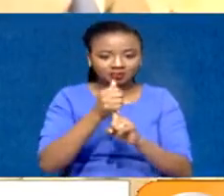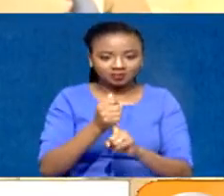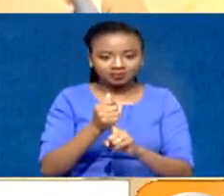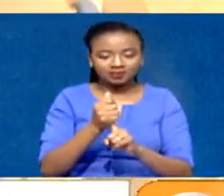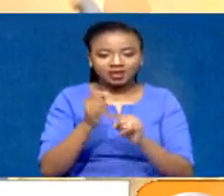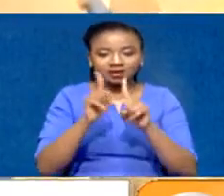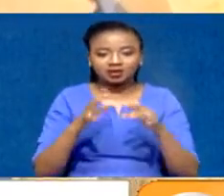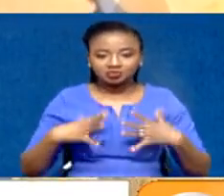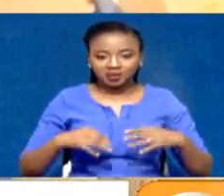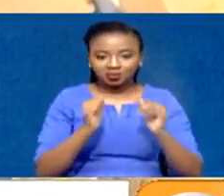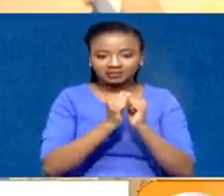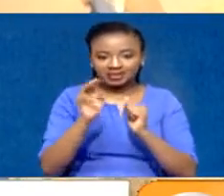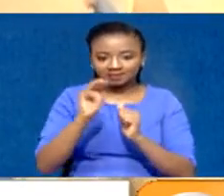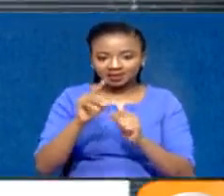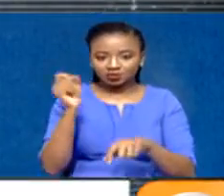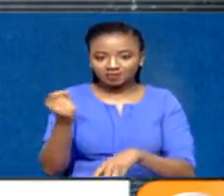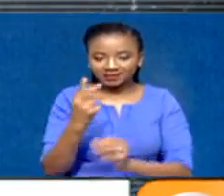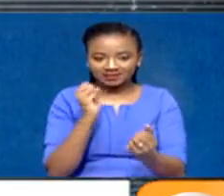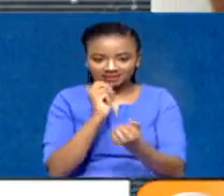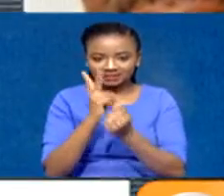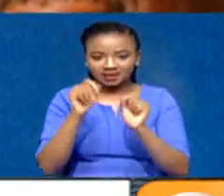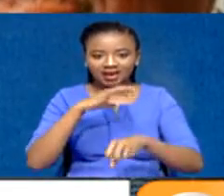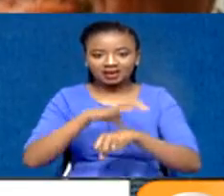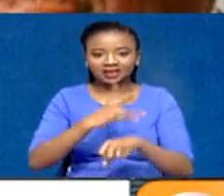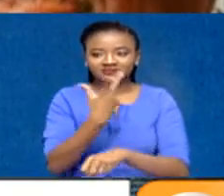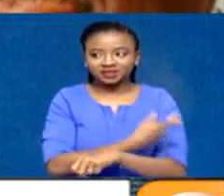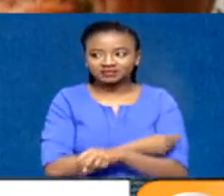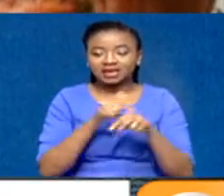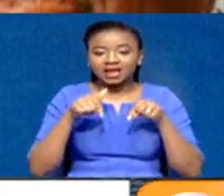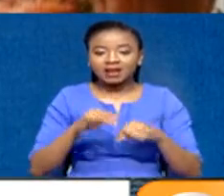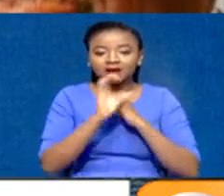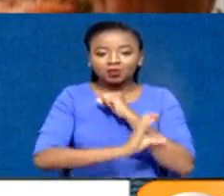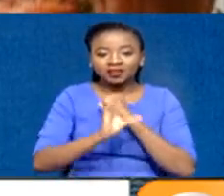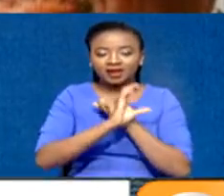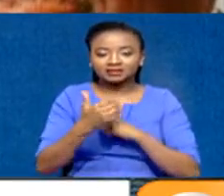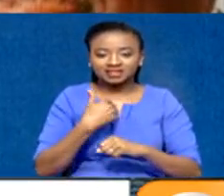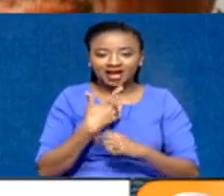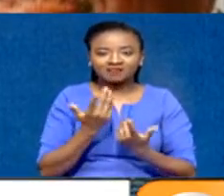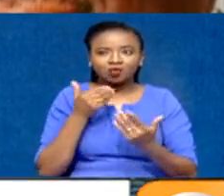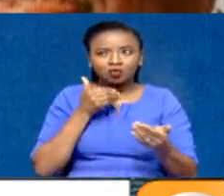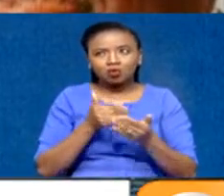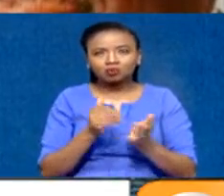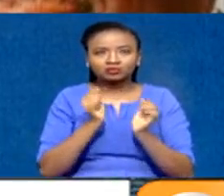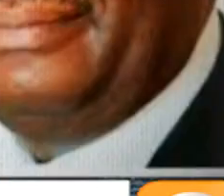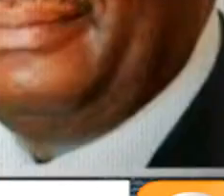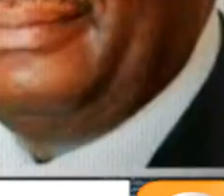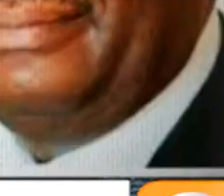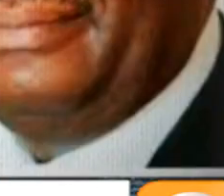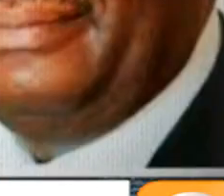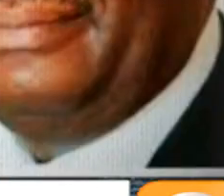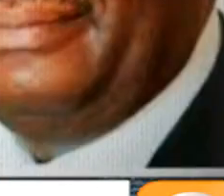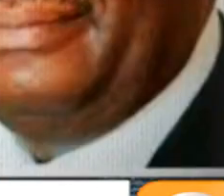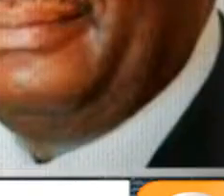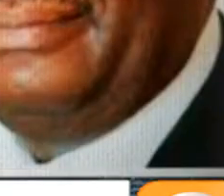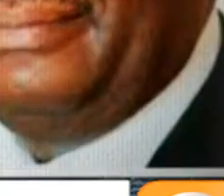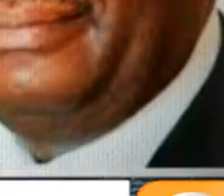milioni 10 ifikapo mwezi Disemba mwaka huu. The country now has very close to 10 million doses